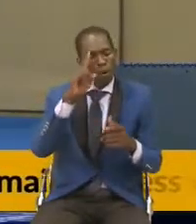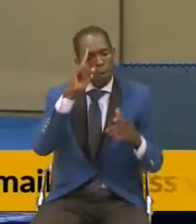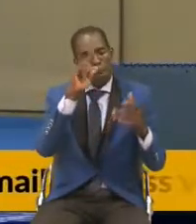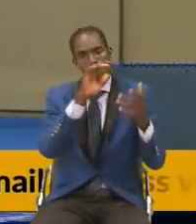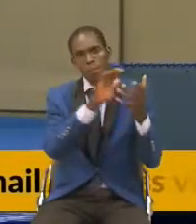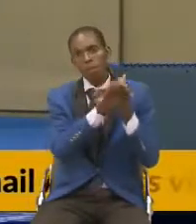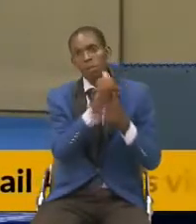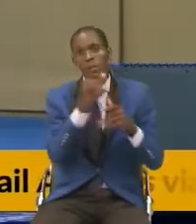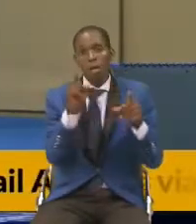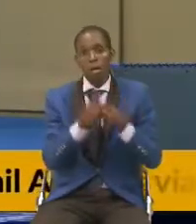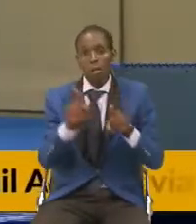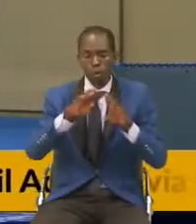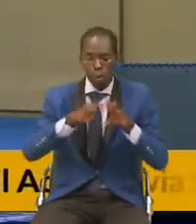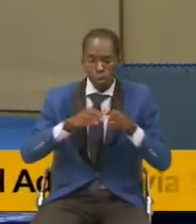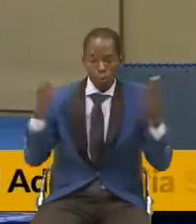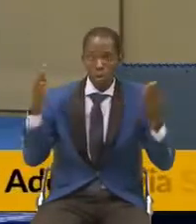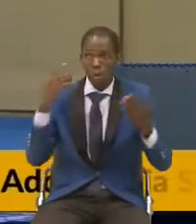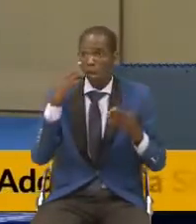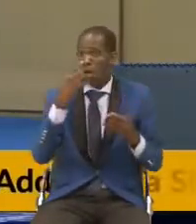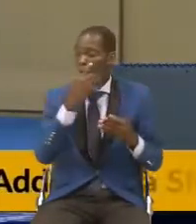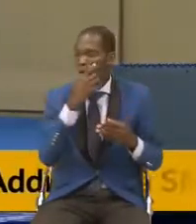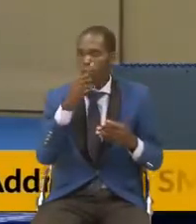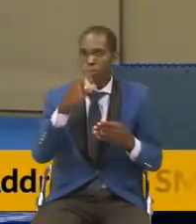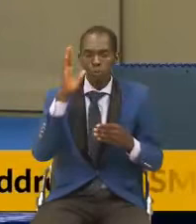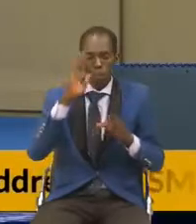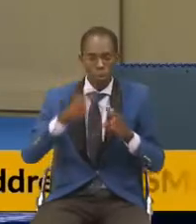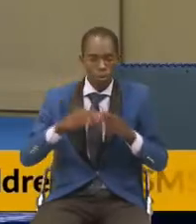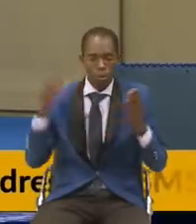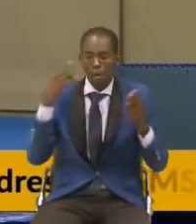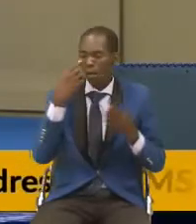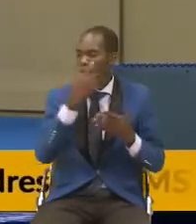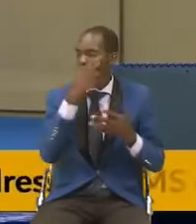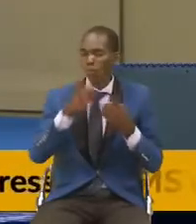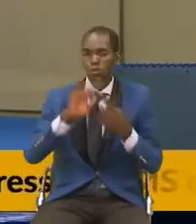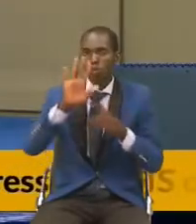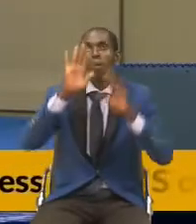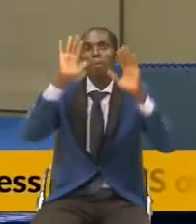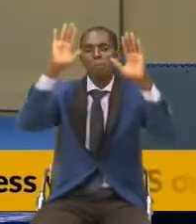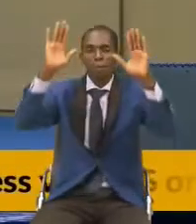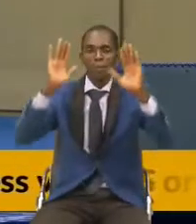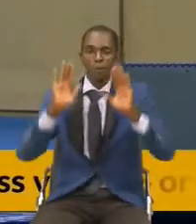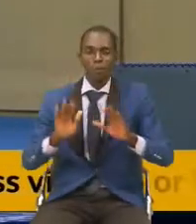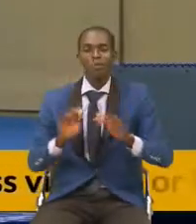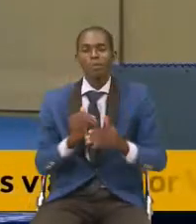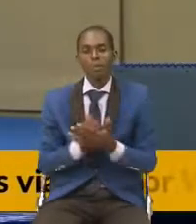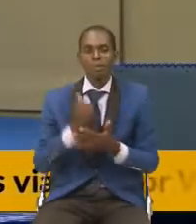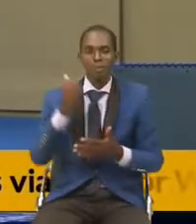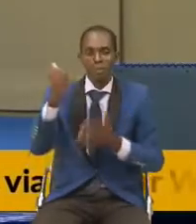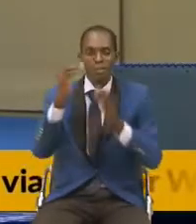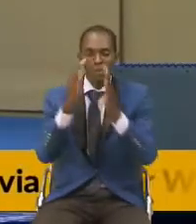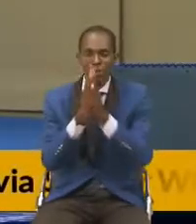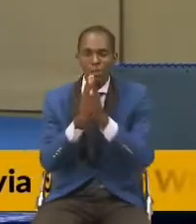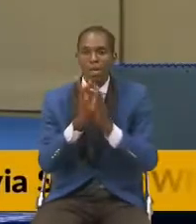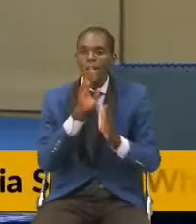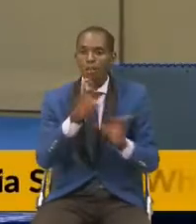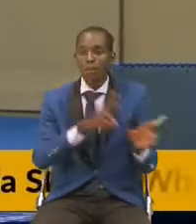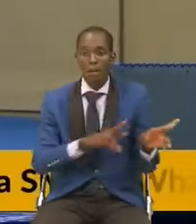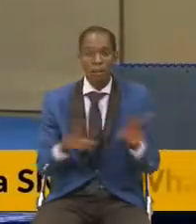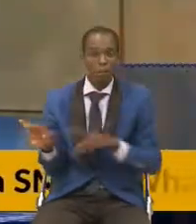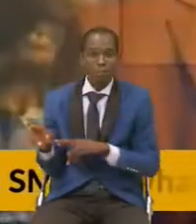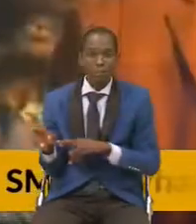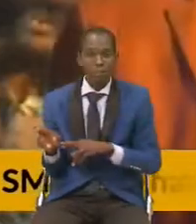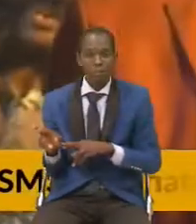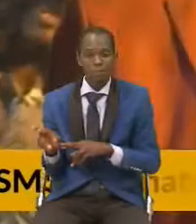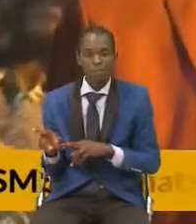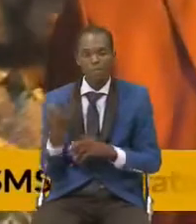be well. And then you believe. And as you open your eyes, you open your eyes to your